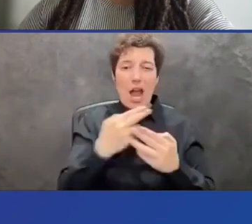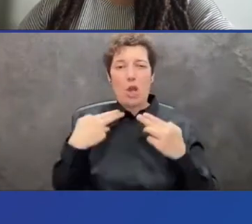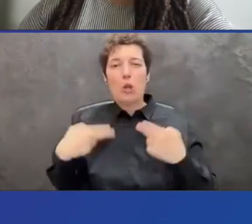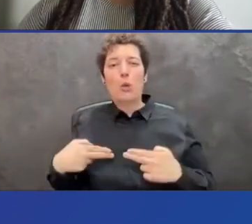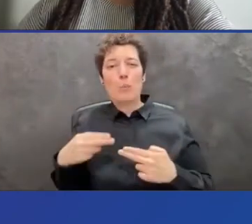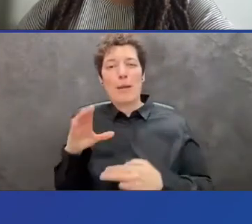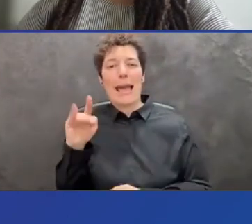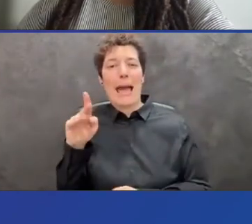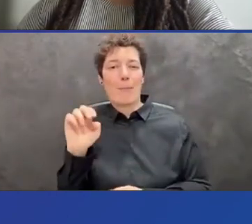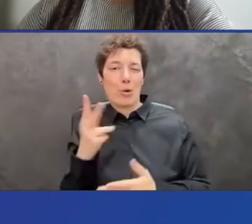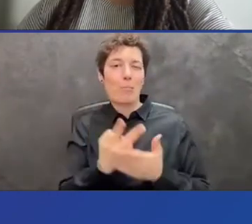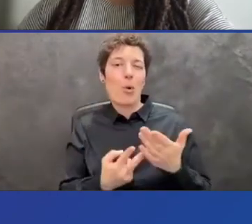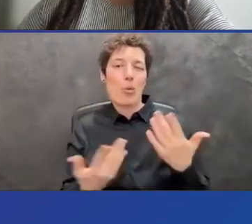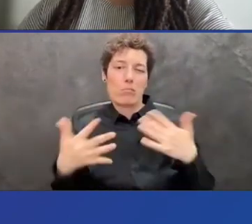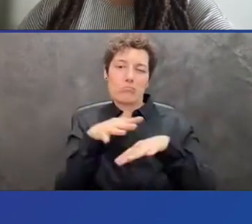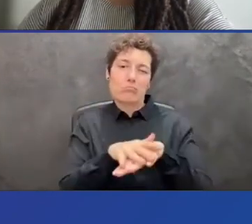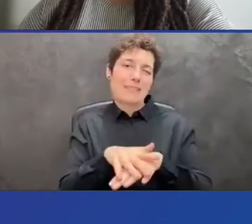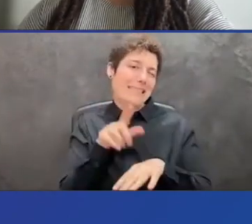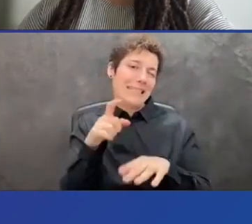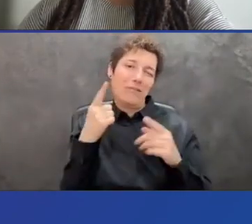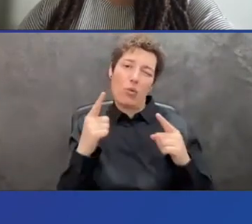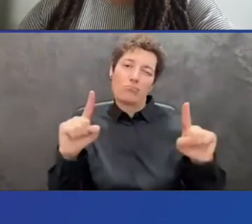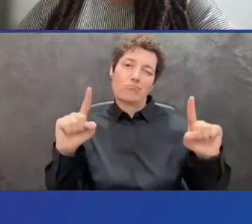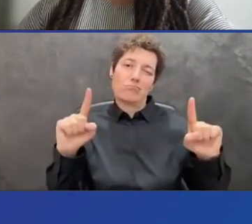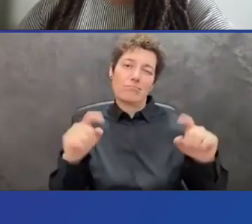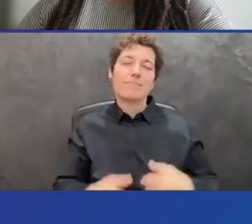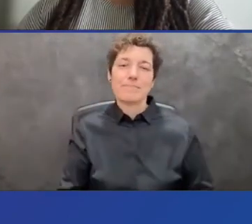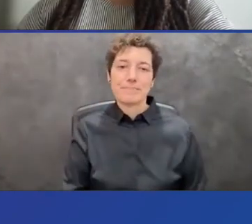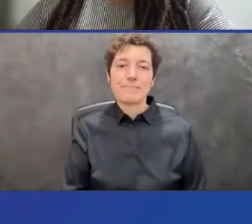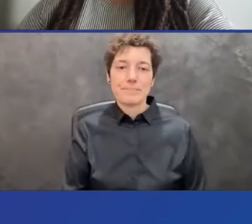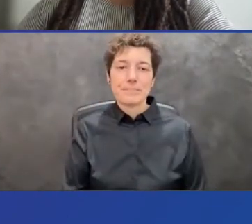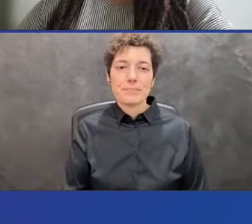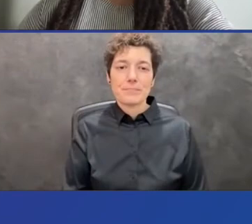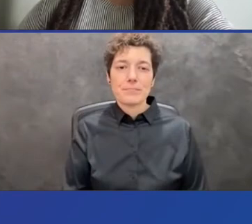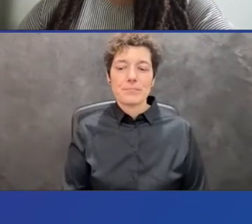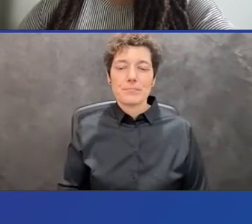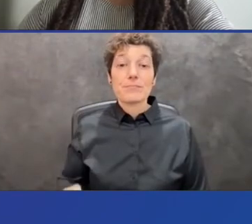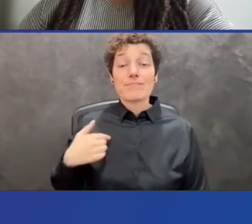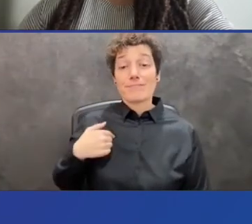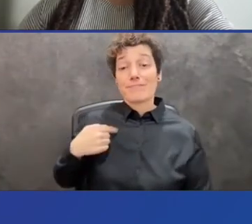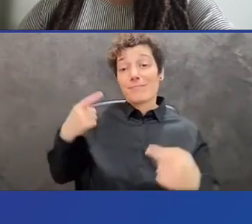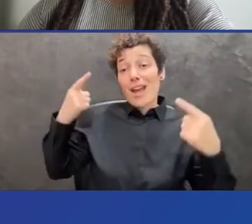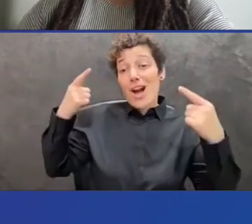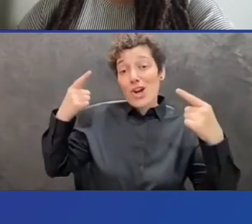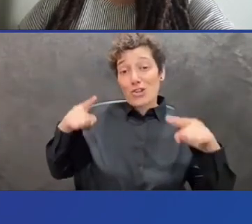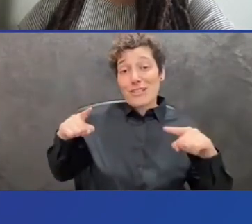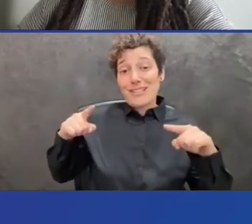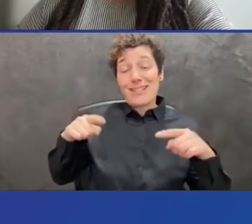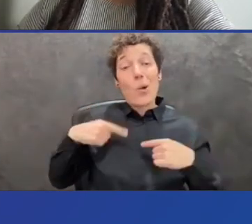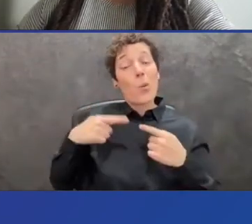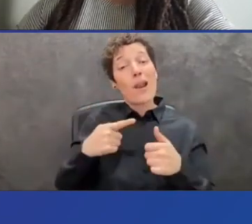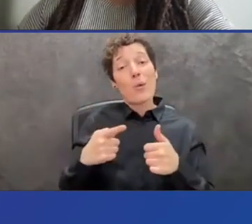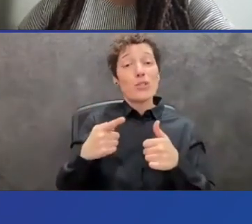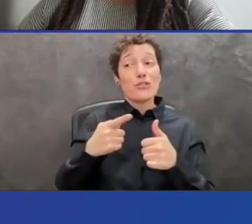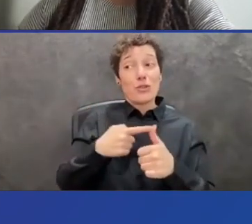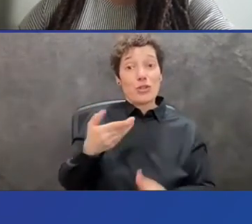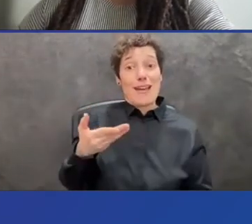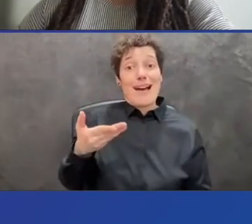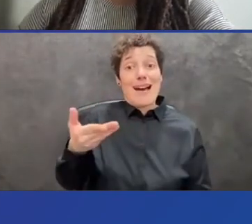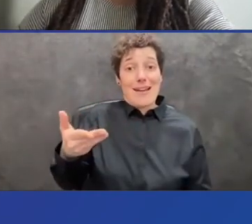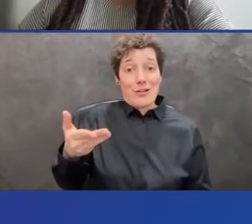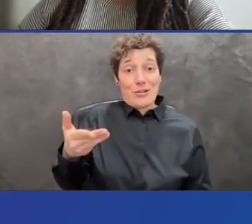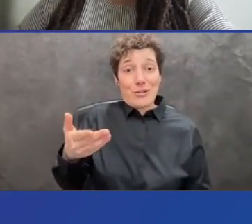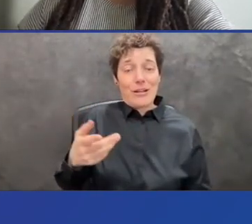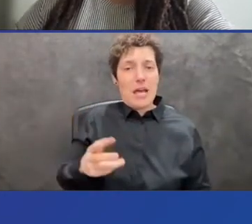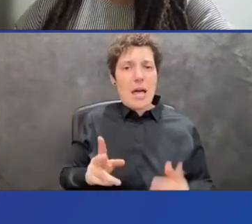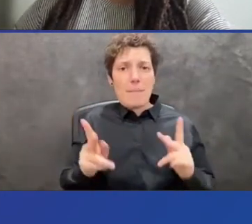I agree 100%. I mean, when I first took this job, everyone was so worried about thinking about the future because they kept being like, we